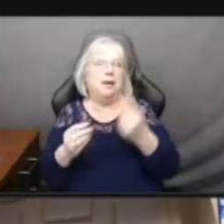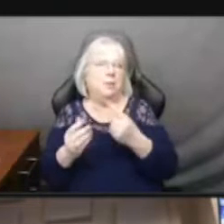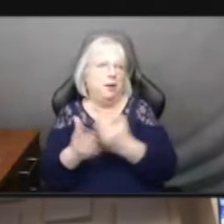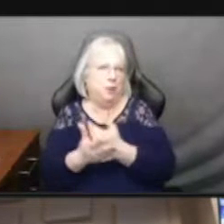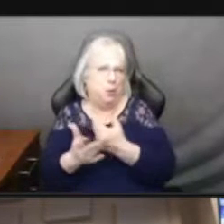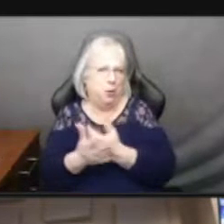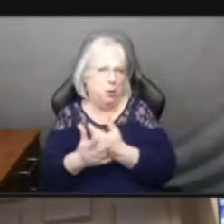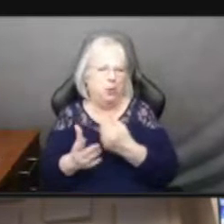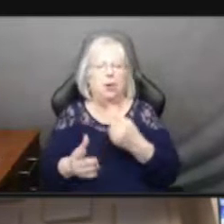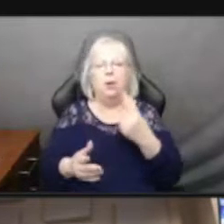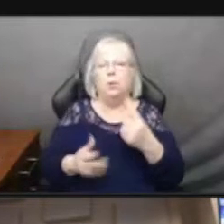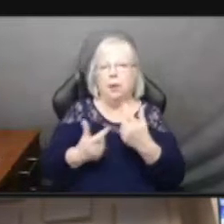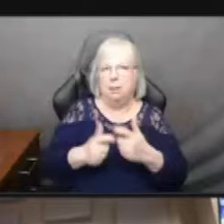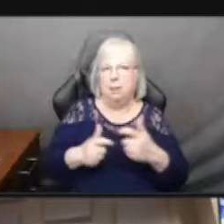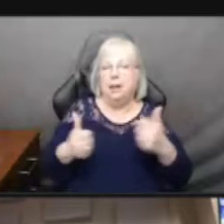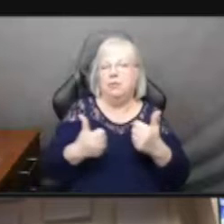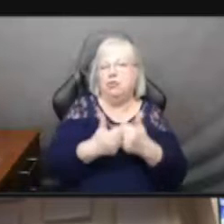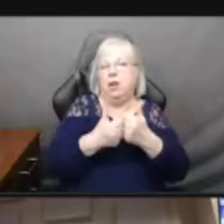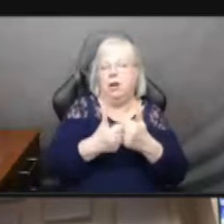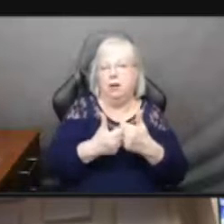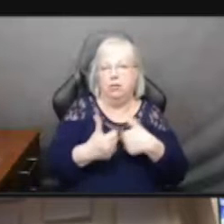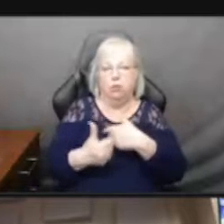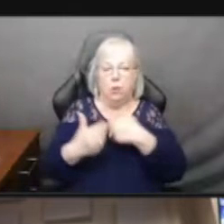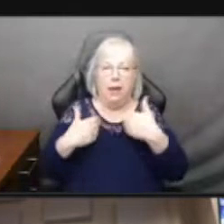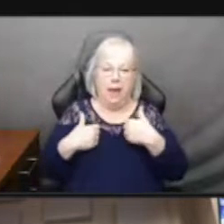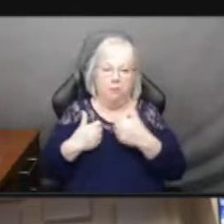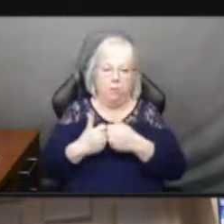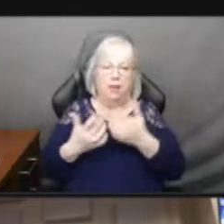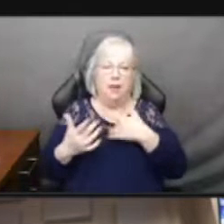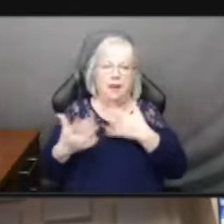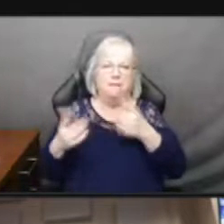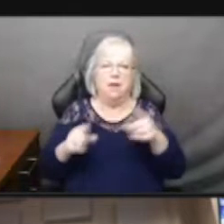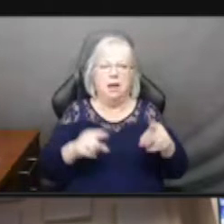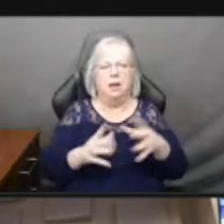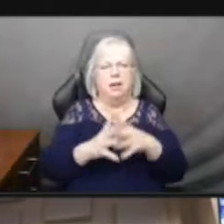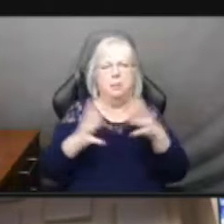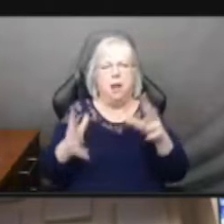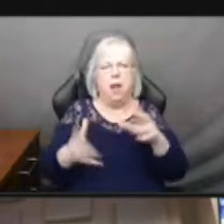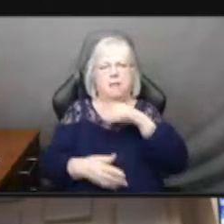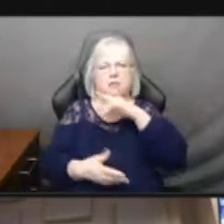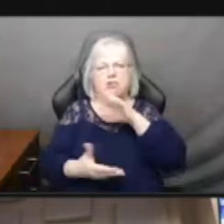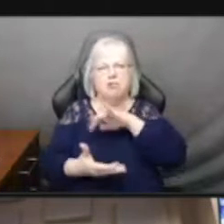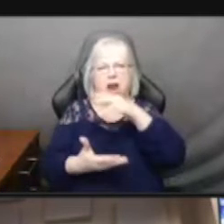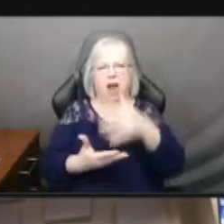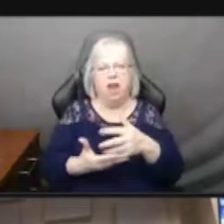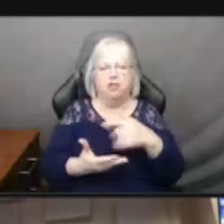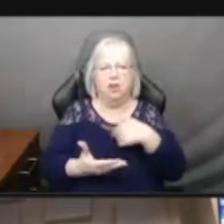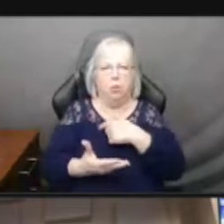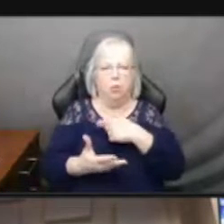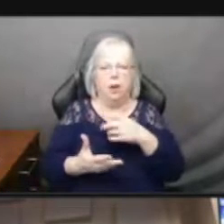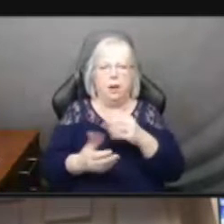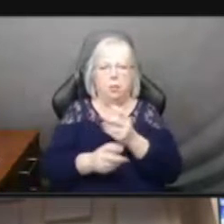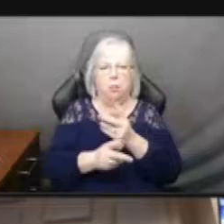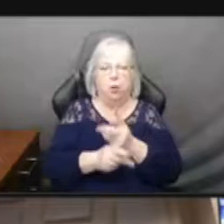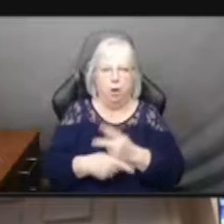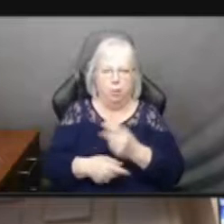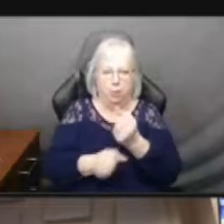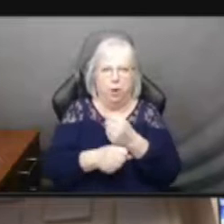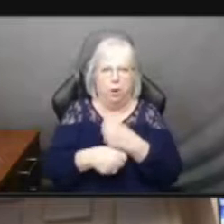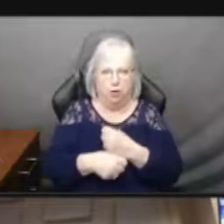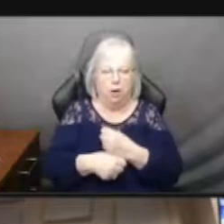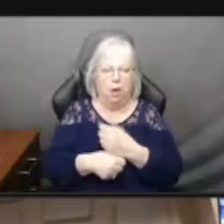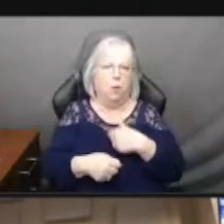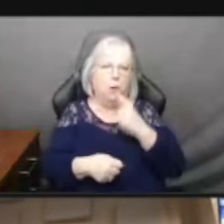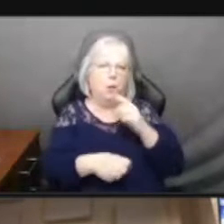biggest challenges that we have with the event is the amount of trash that we produce. And we're going to work with